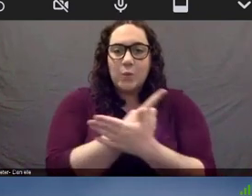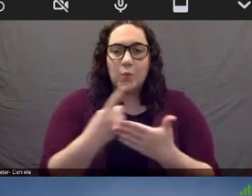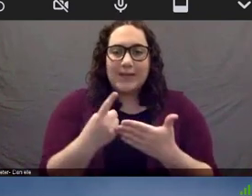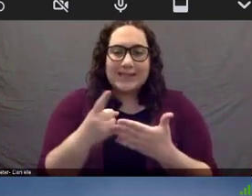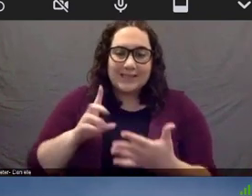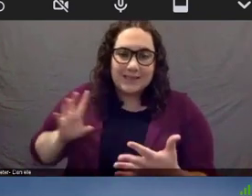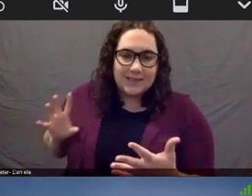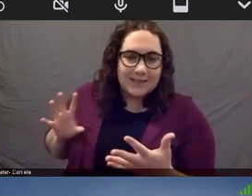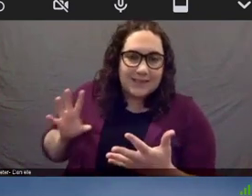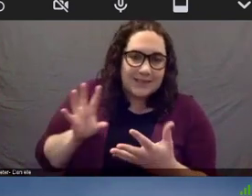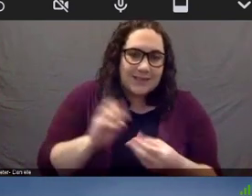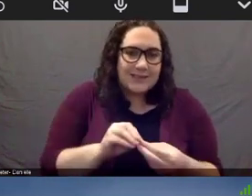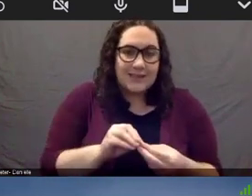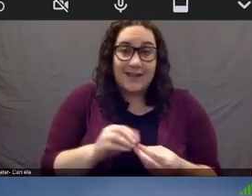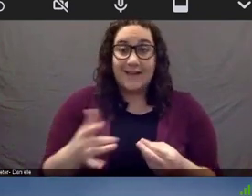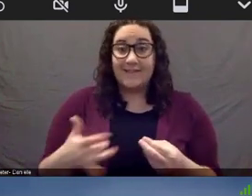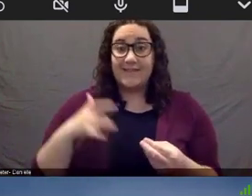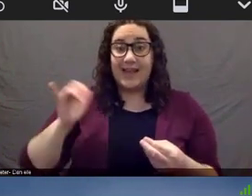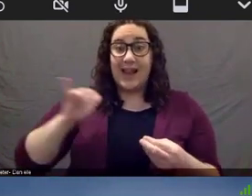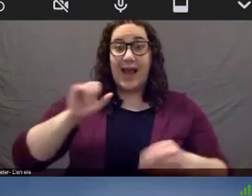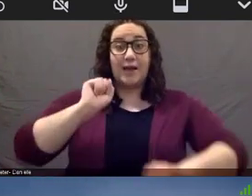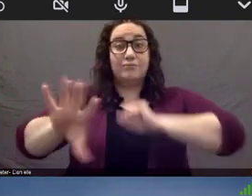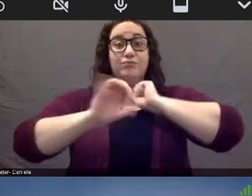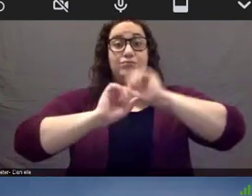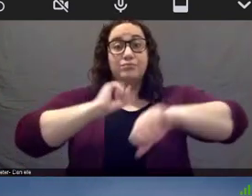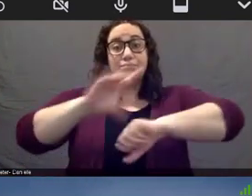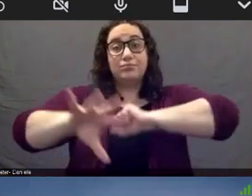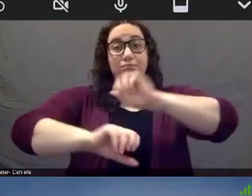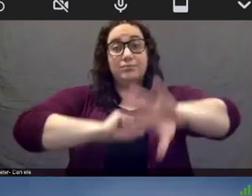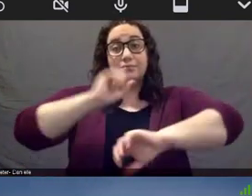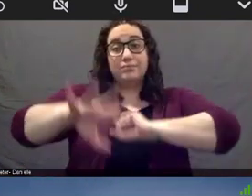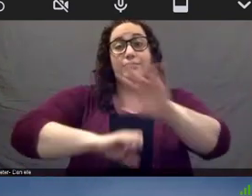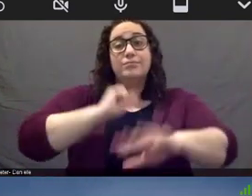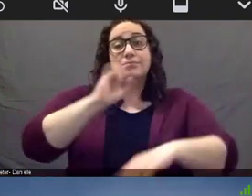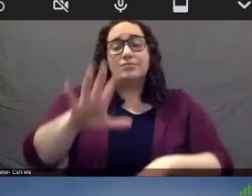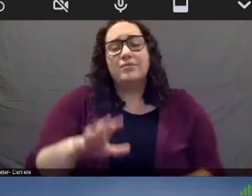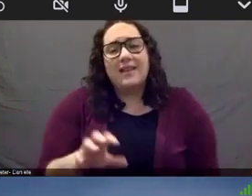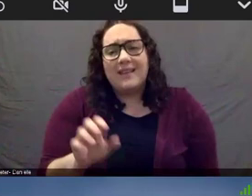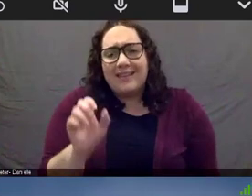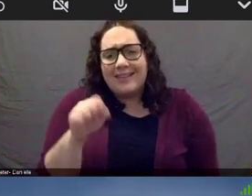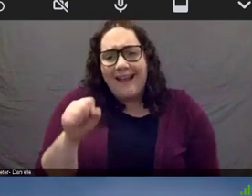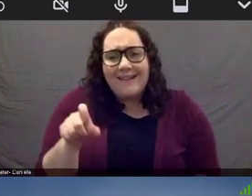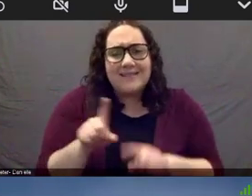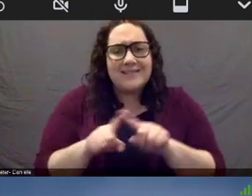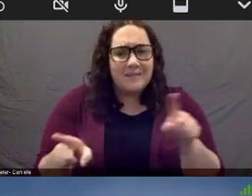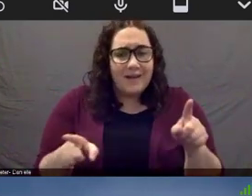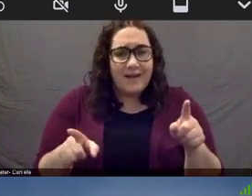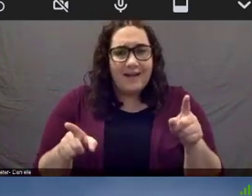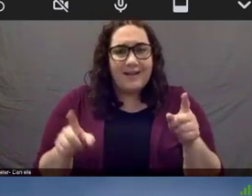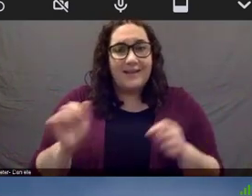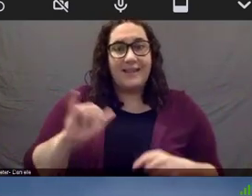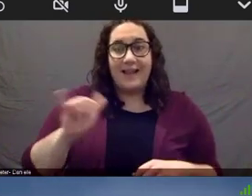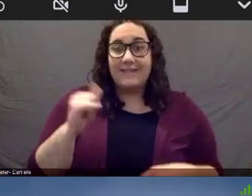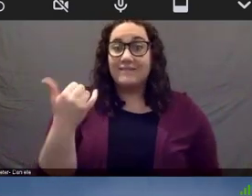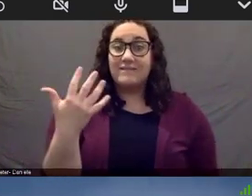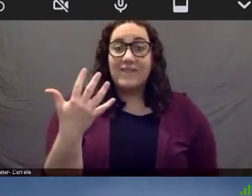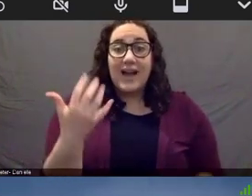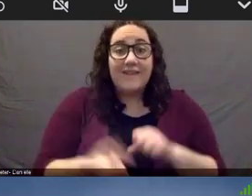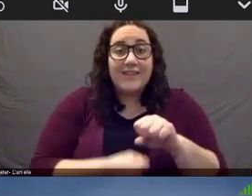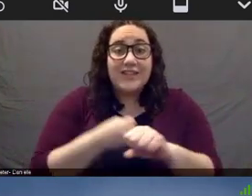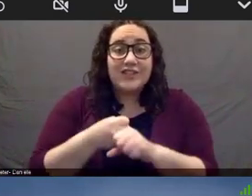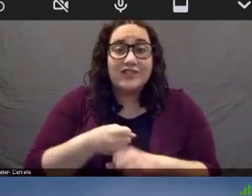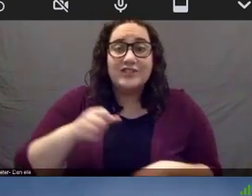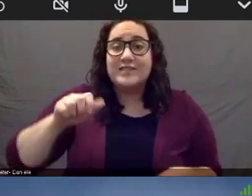But I think that, you know, if you think about this, like when you look back at heat transfer in 5 years or 10 years, I think the